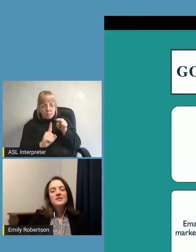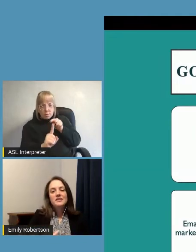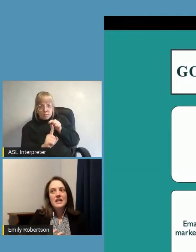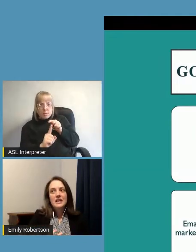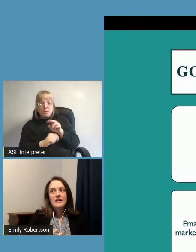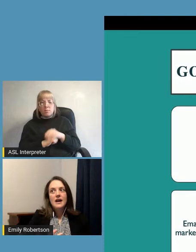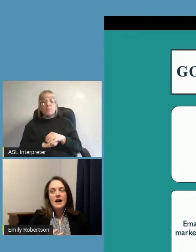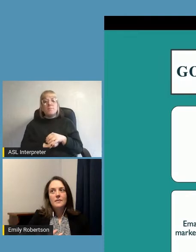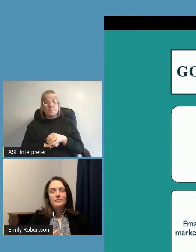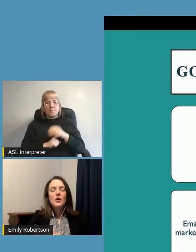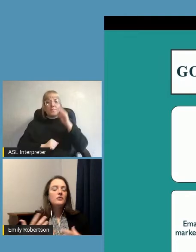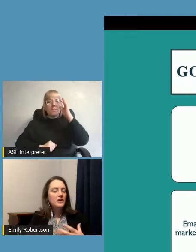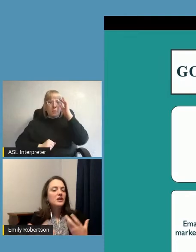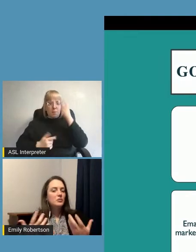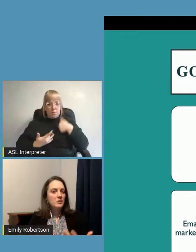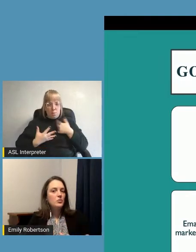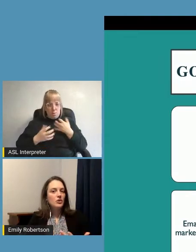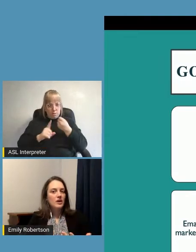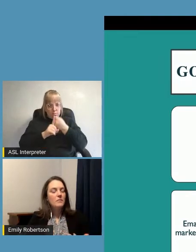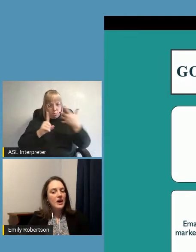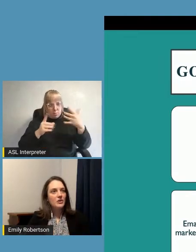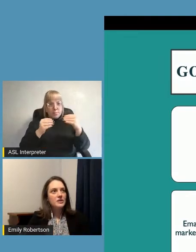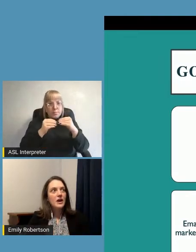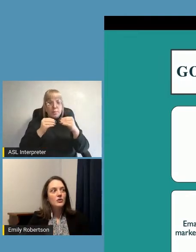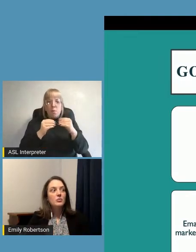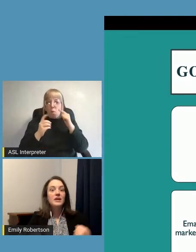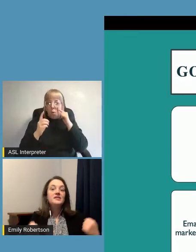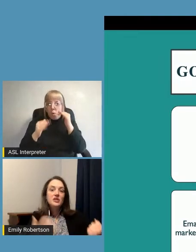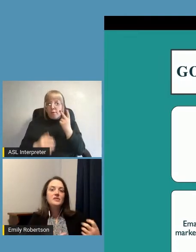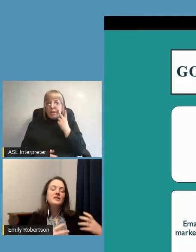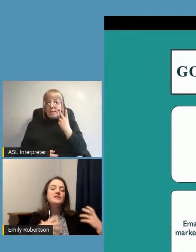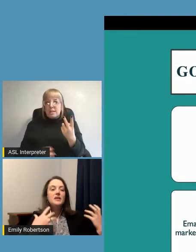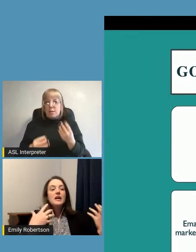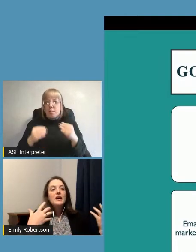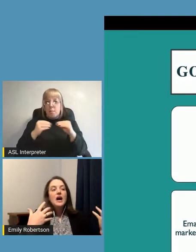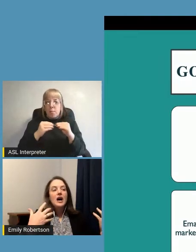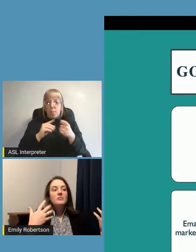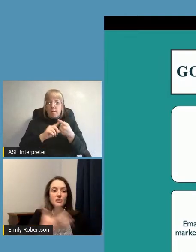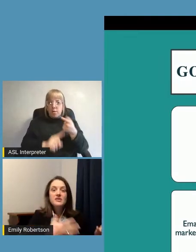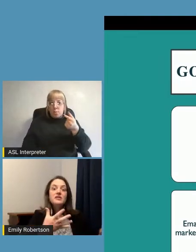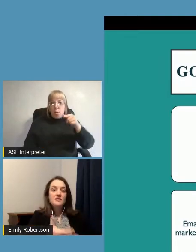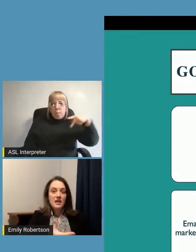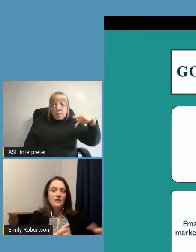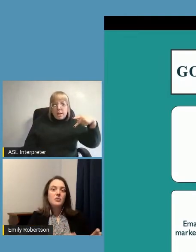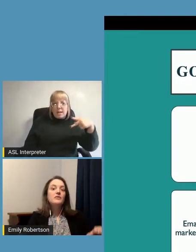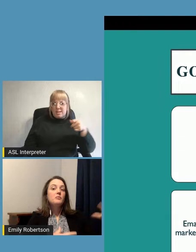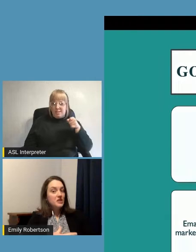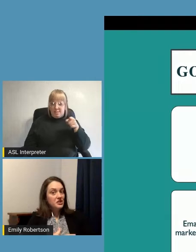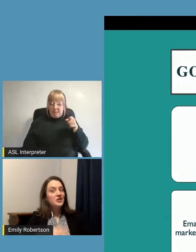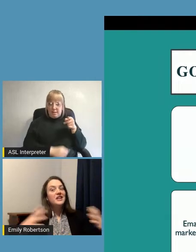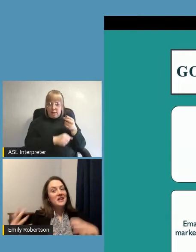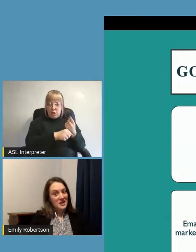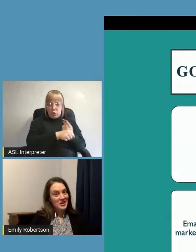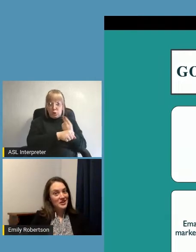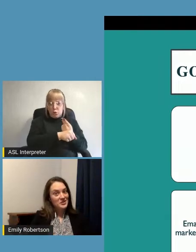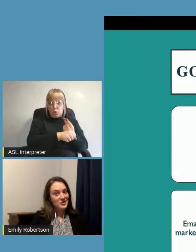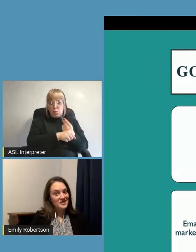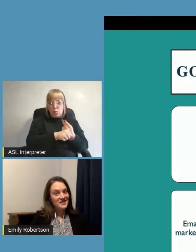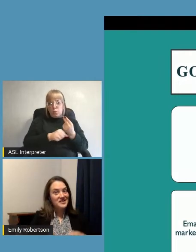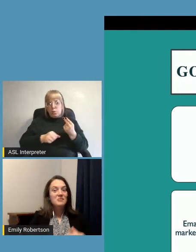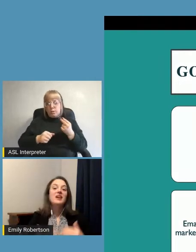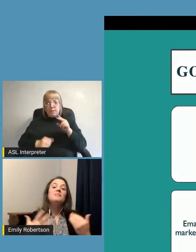to be able to see, hopefully, a little bit more about how GORE Place uses sources of data, both from digital and